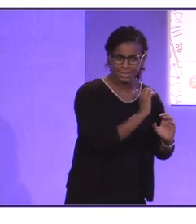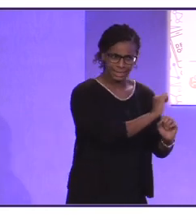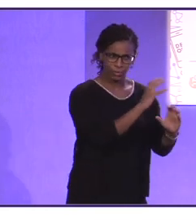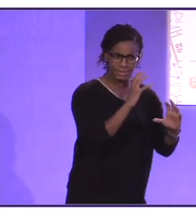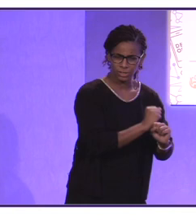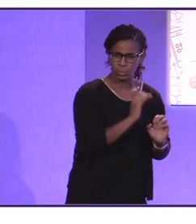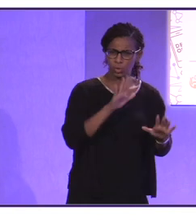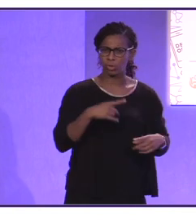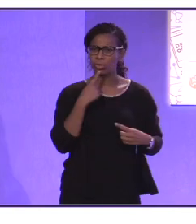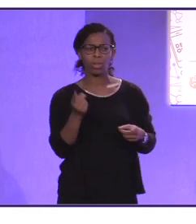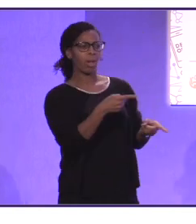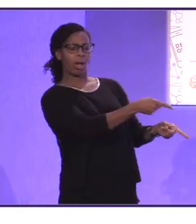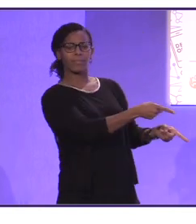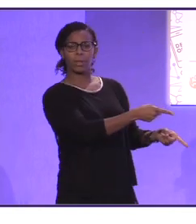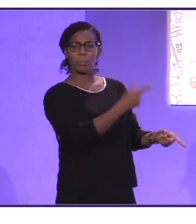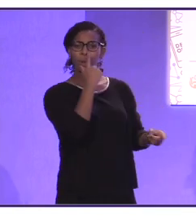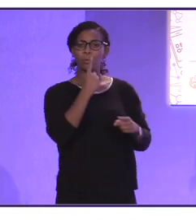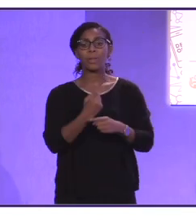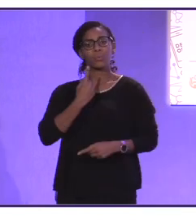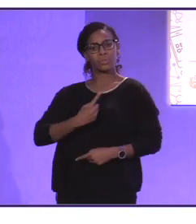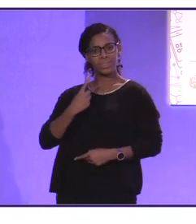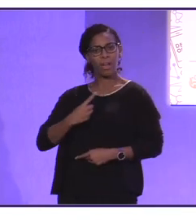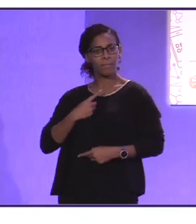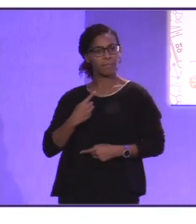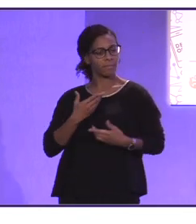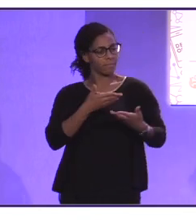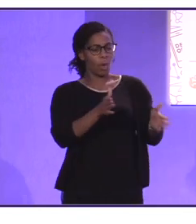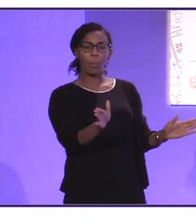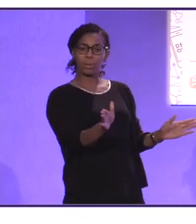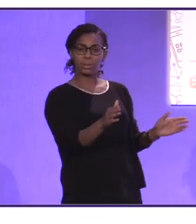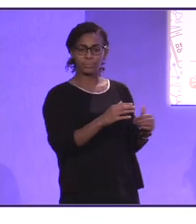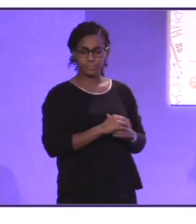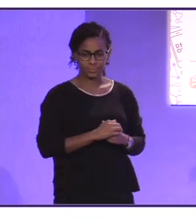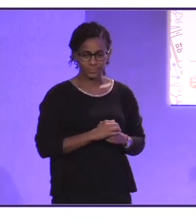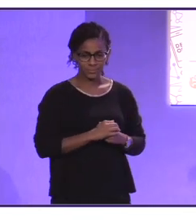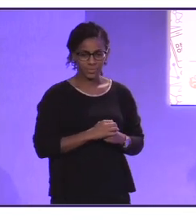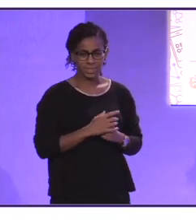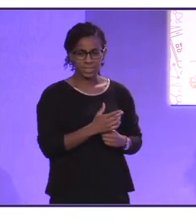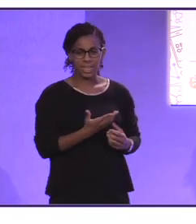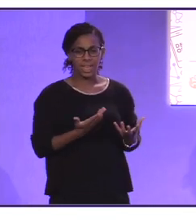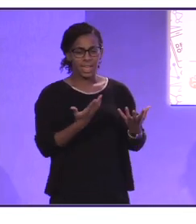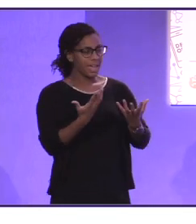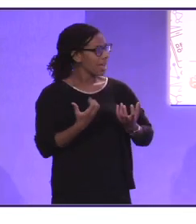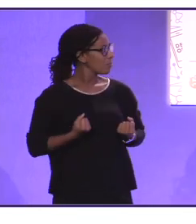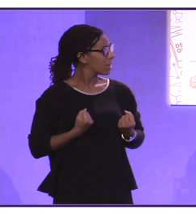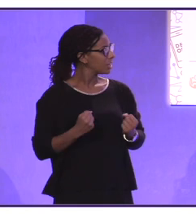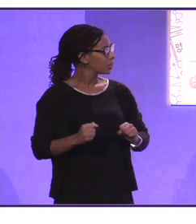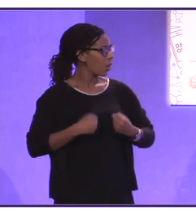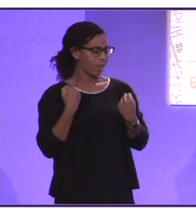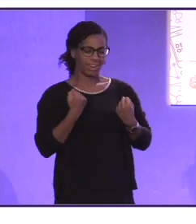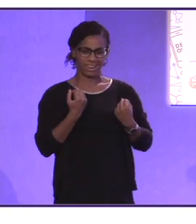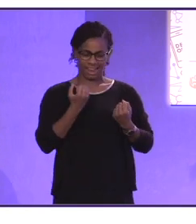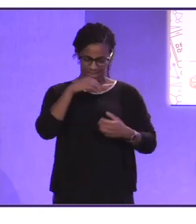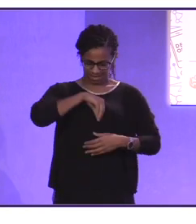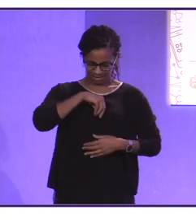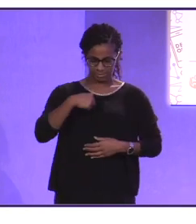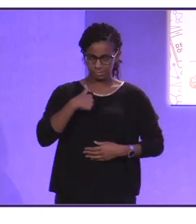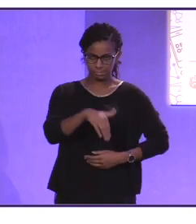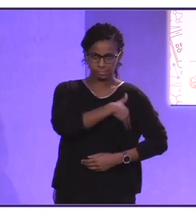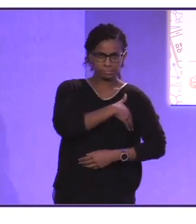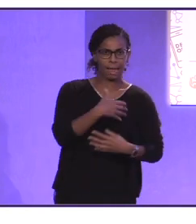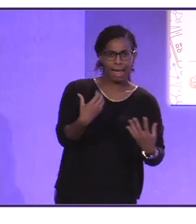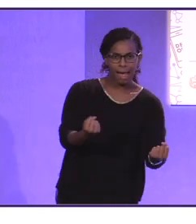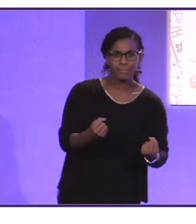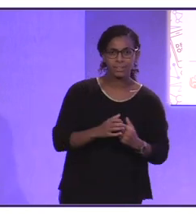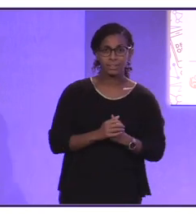teams. Finally, embrace your inner crapness. This is crucial. I think it's true of all of us. I annoy the hell